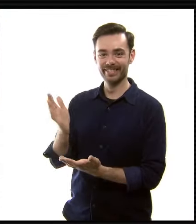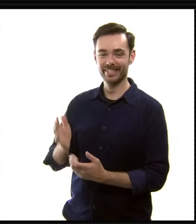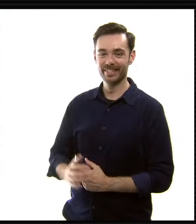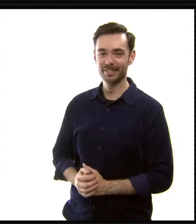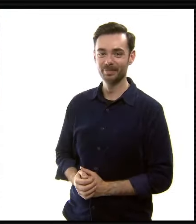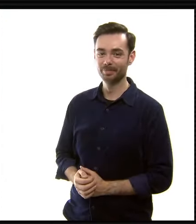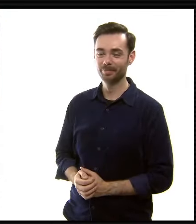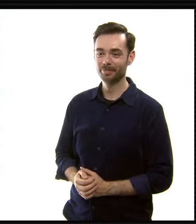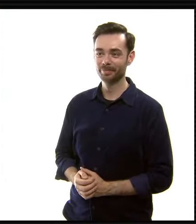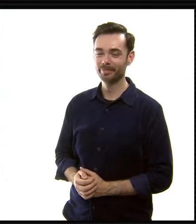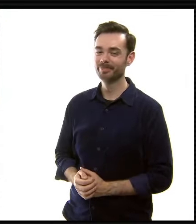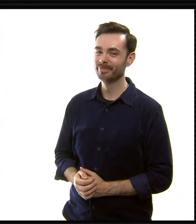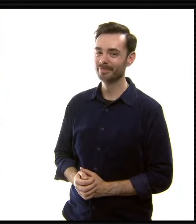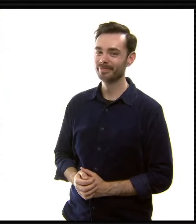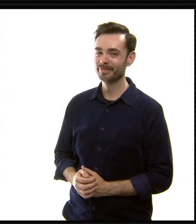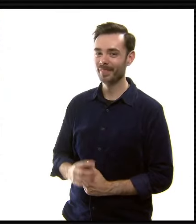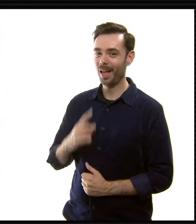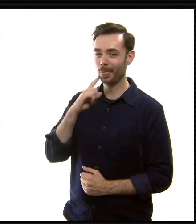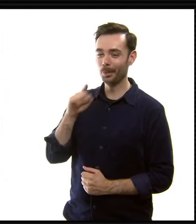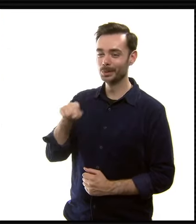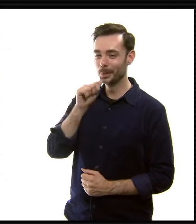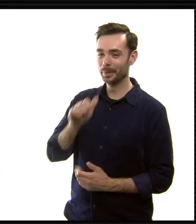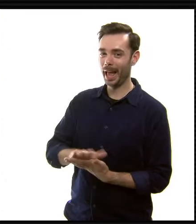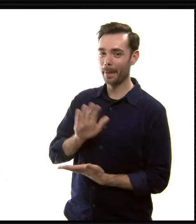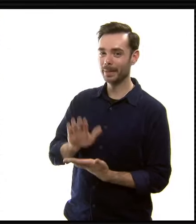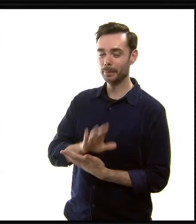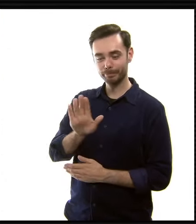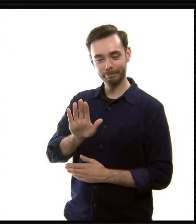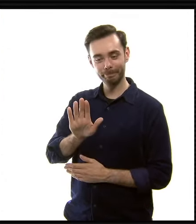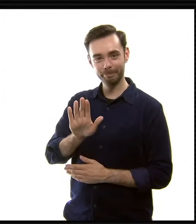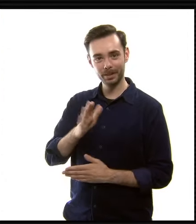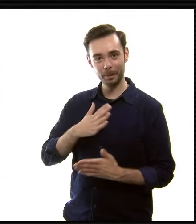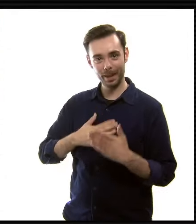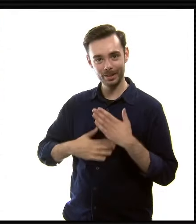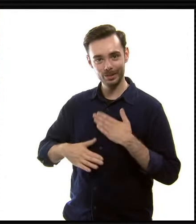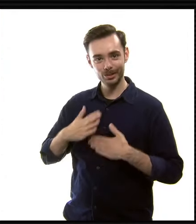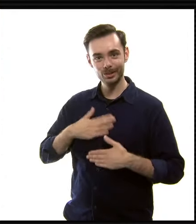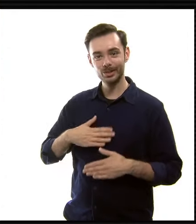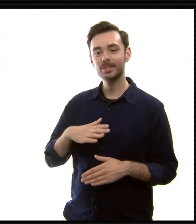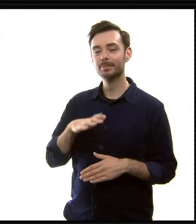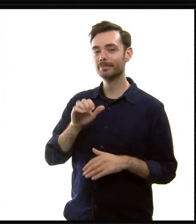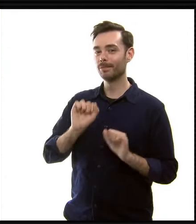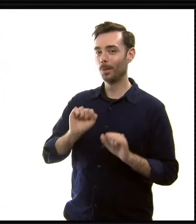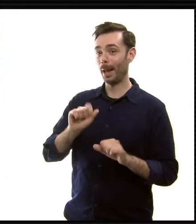Yep, I thought you would like that, Charlie, but be patient. You can play that in a few months' time, all right? Just relax.